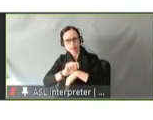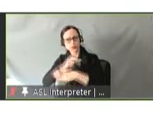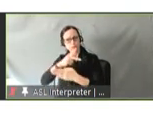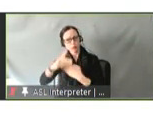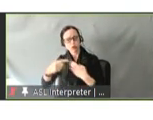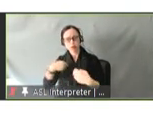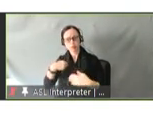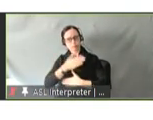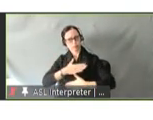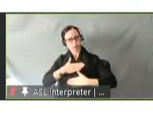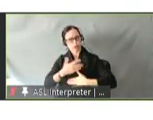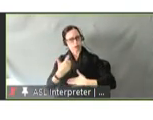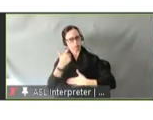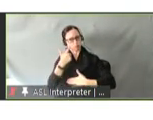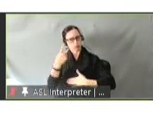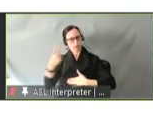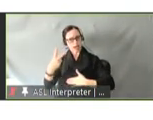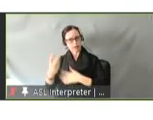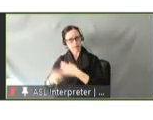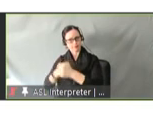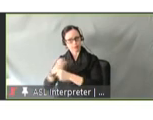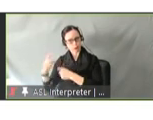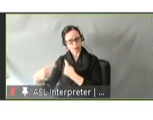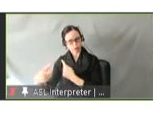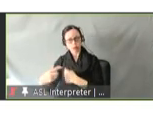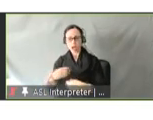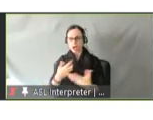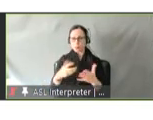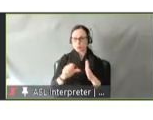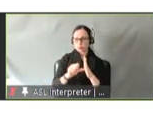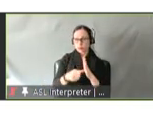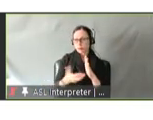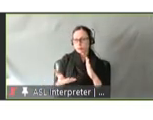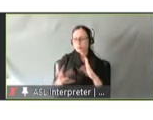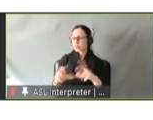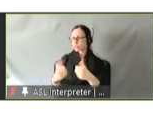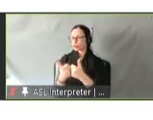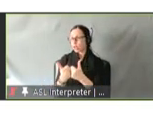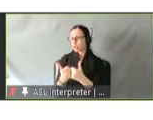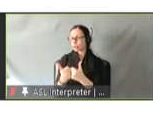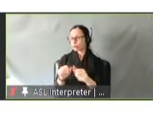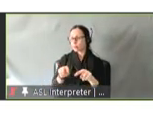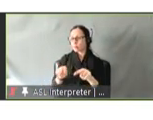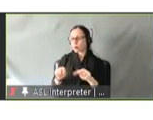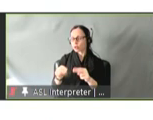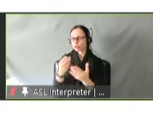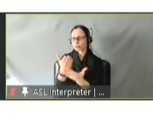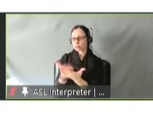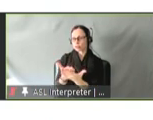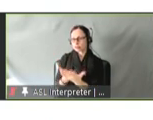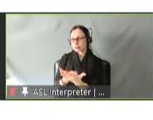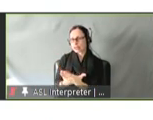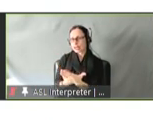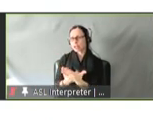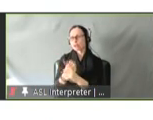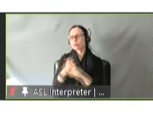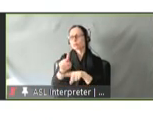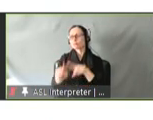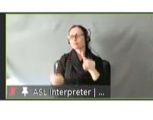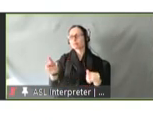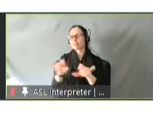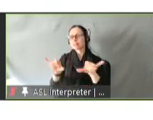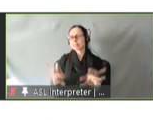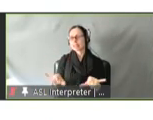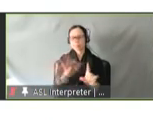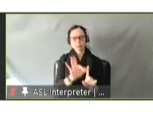over the course of the past year and a half. I want to highlight here the challenge of monitoring data from so many different systems with unique populations